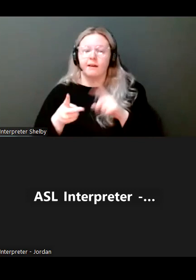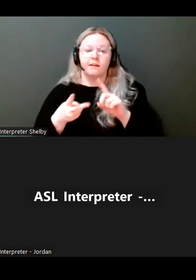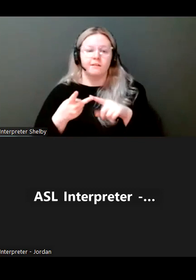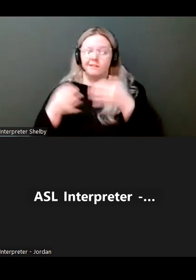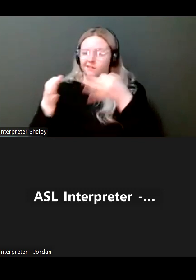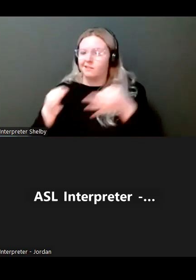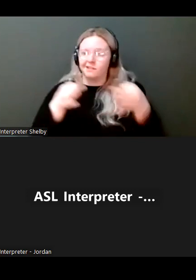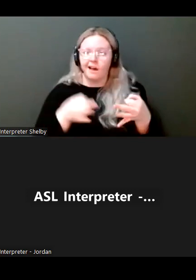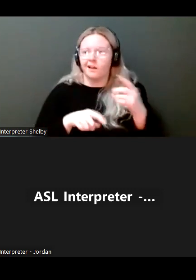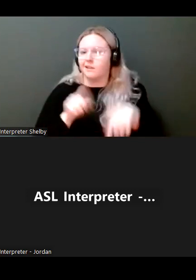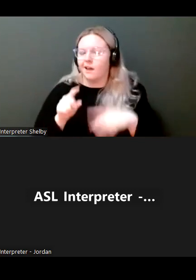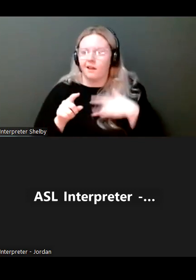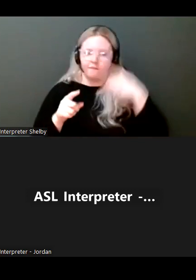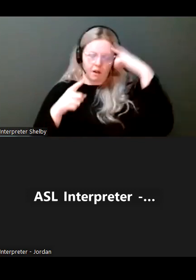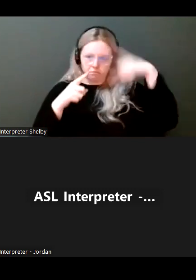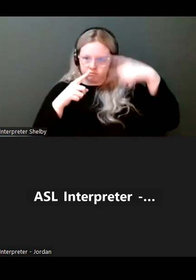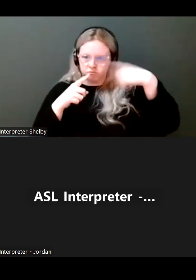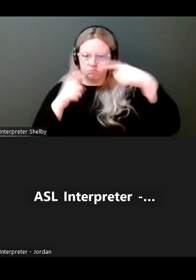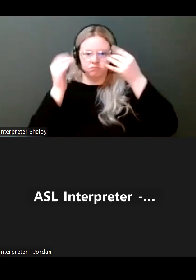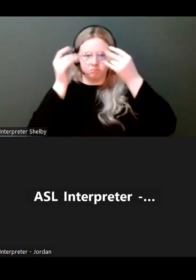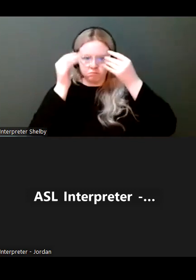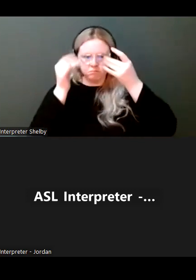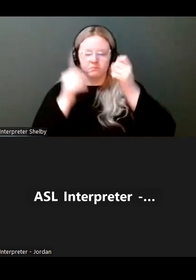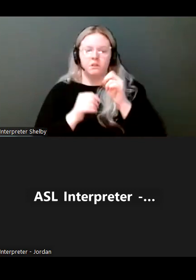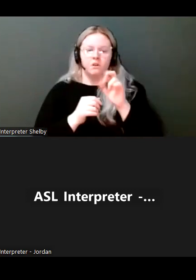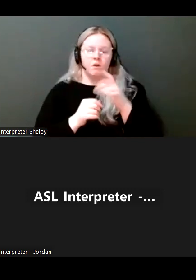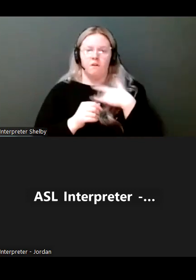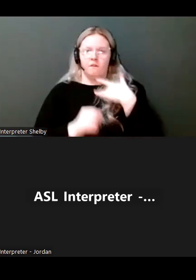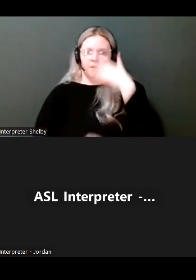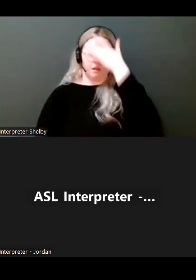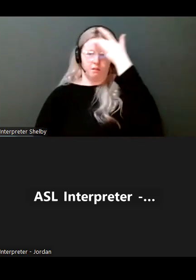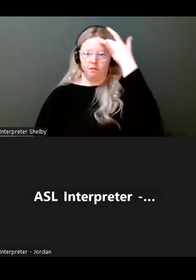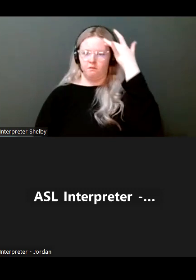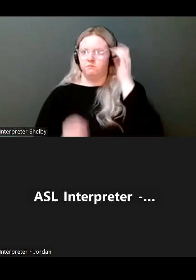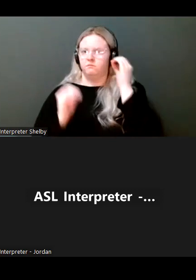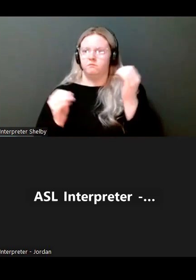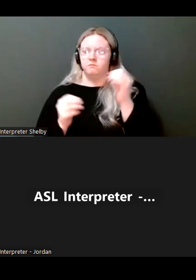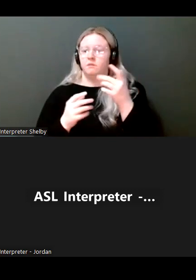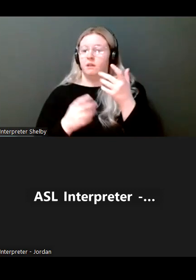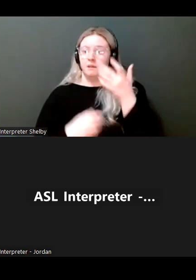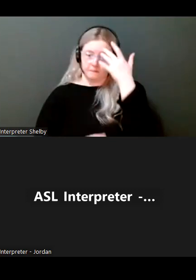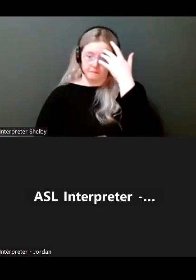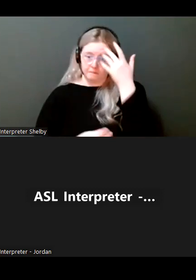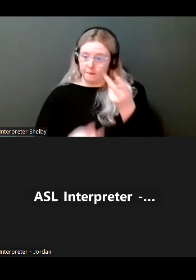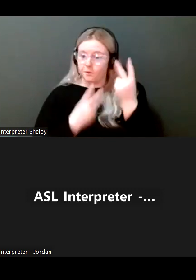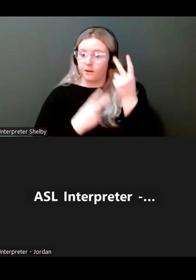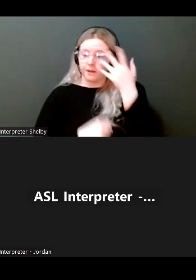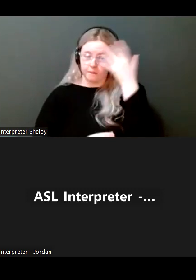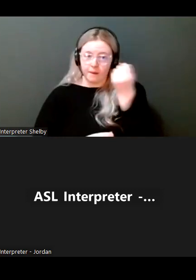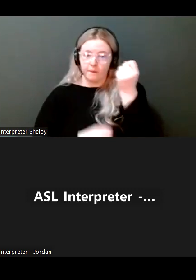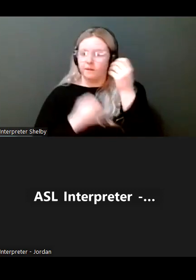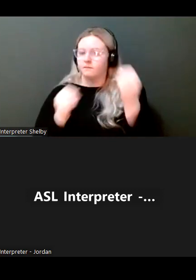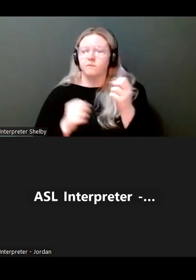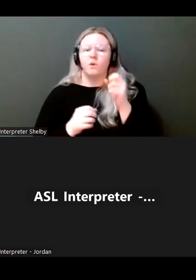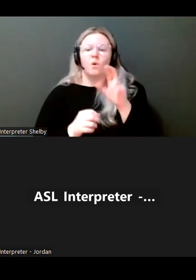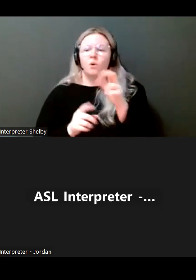decisions. Our mind might be racing, or the mind might go blank. We might have some trouble with memory or have negative thinking, just a